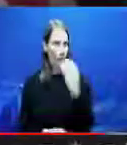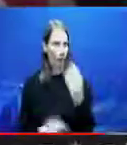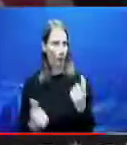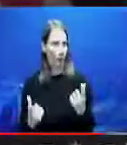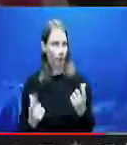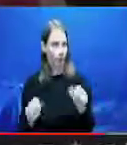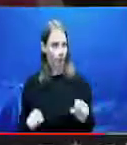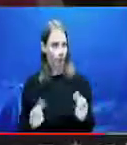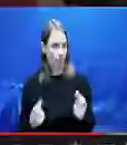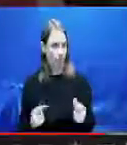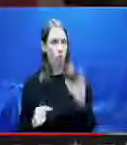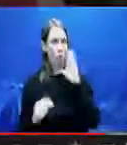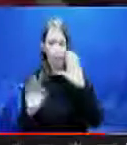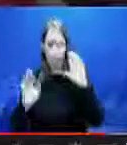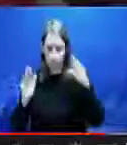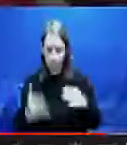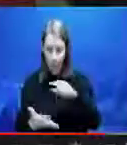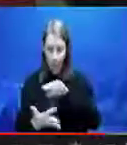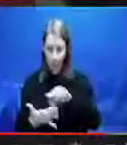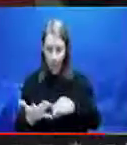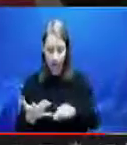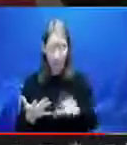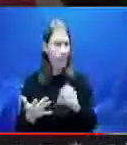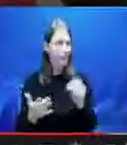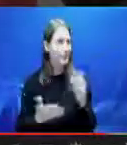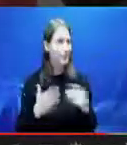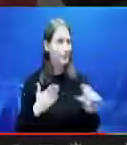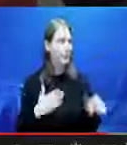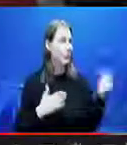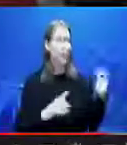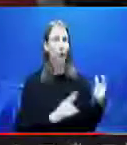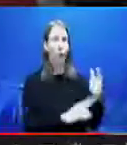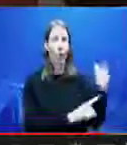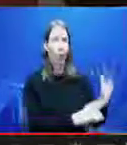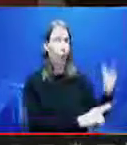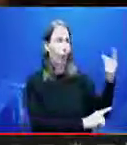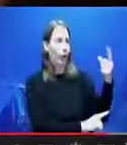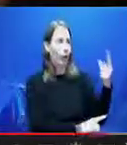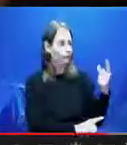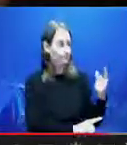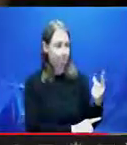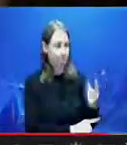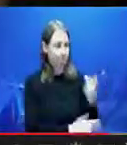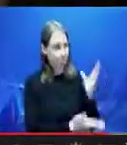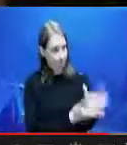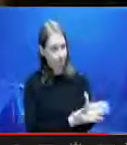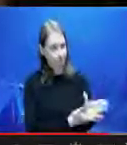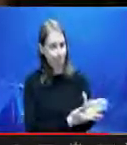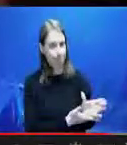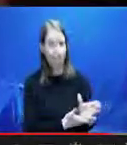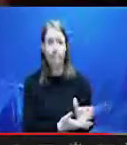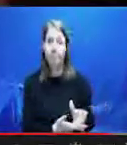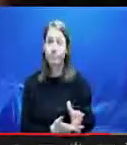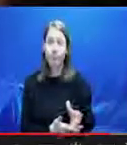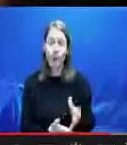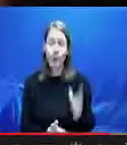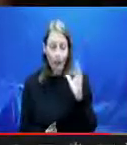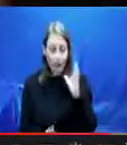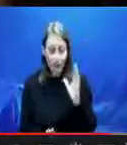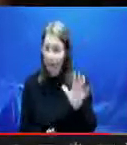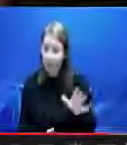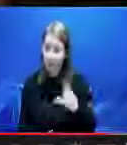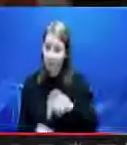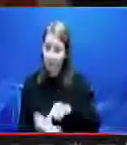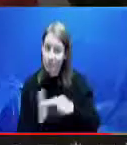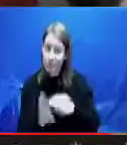on this, and we're going to stop doing some of the stuff we've been doing that's actually a distraction. We're going to take some work off of your plate. I think